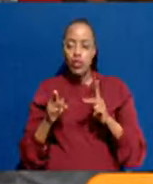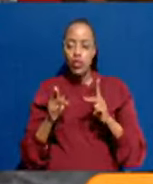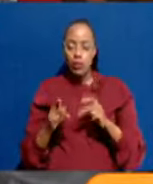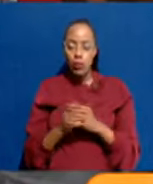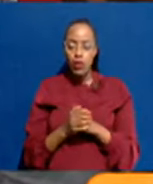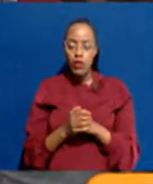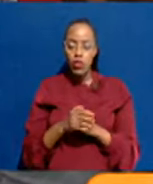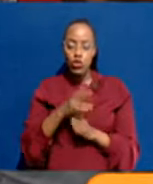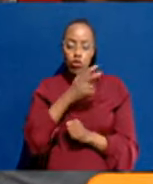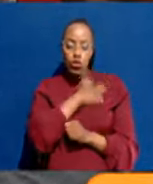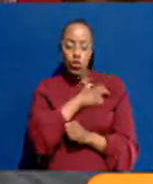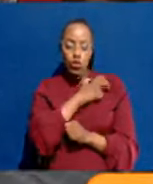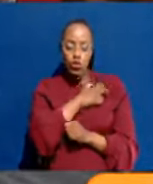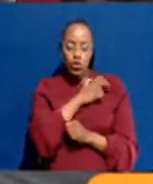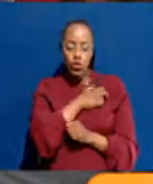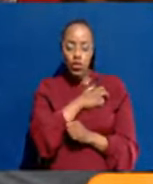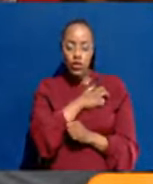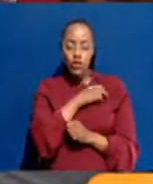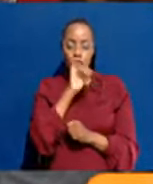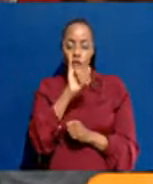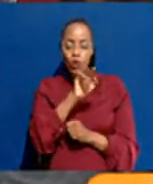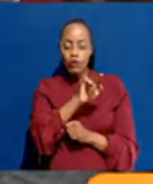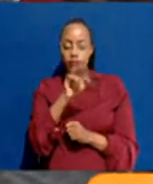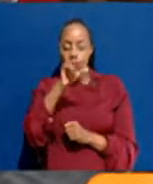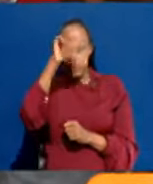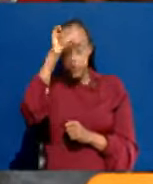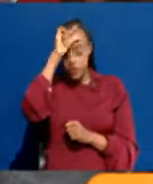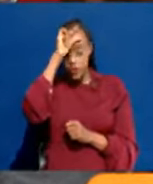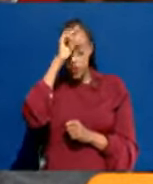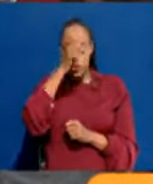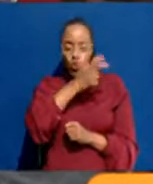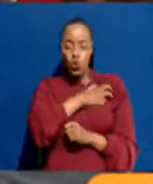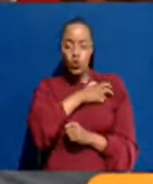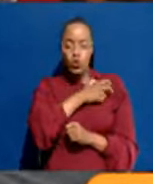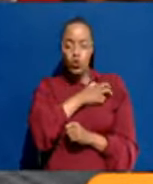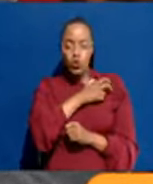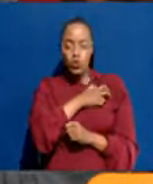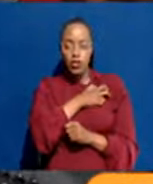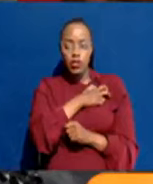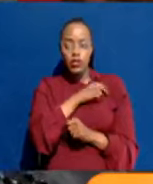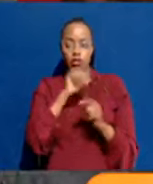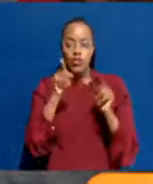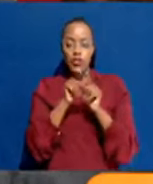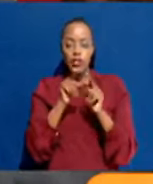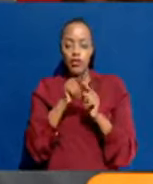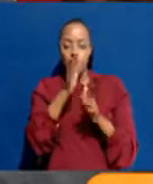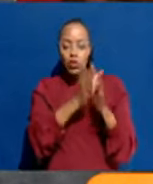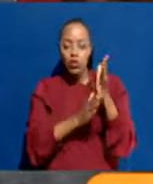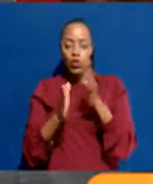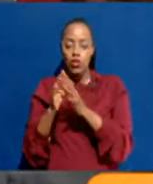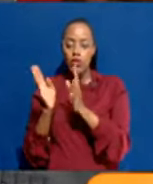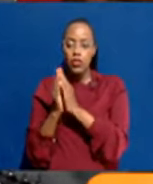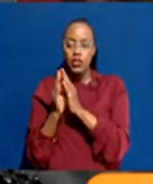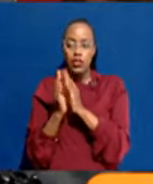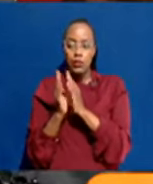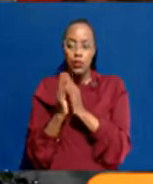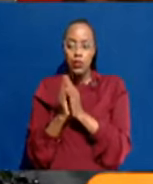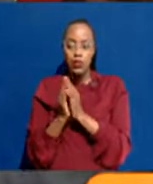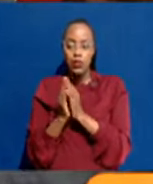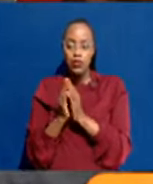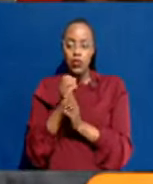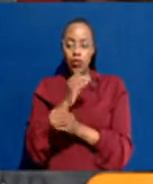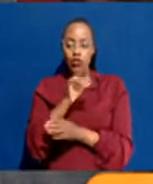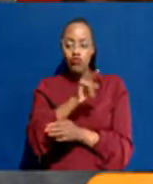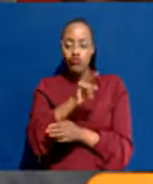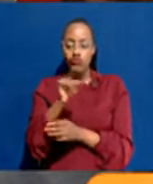to consult. Those were in government to consult as and organize a meeting of the of